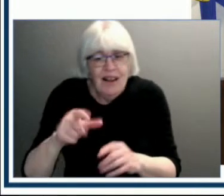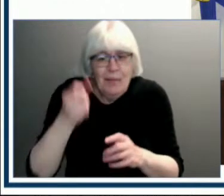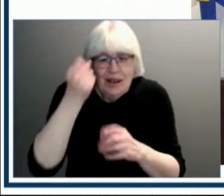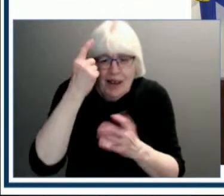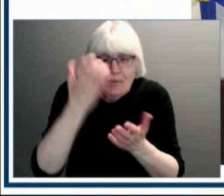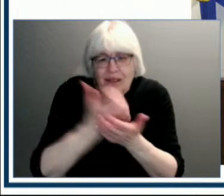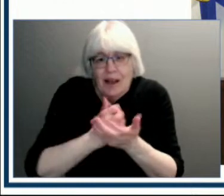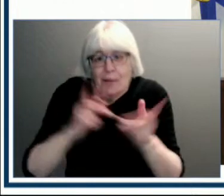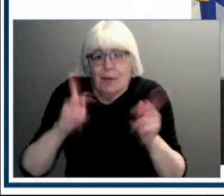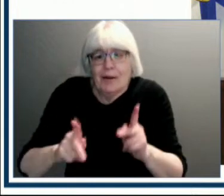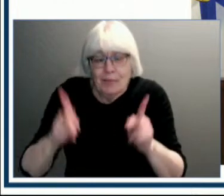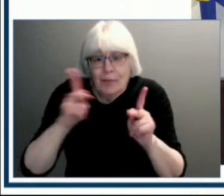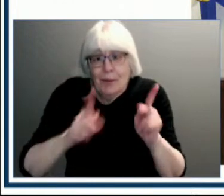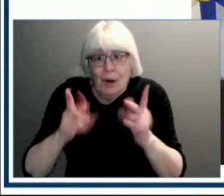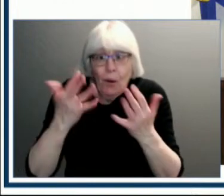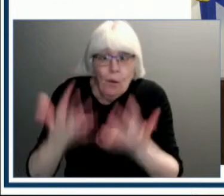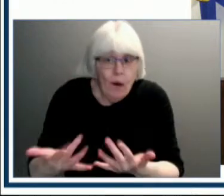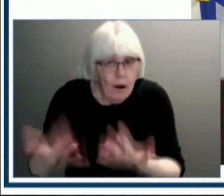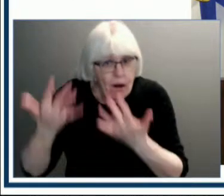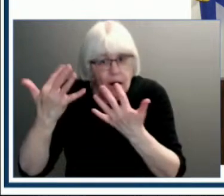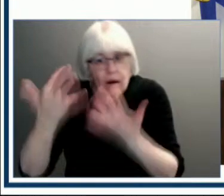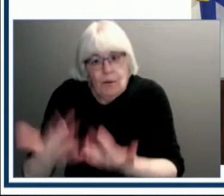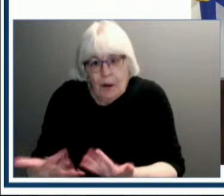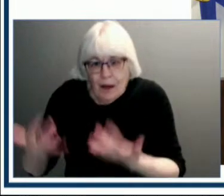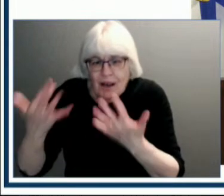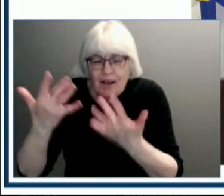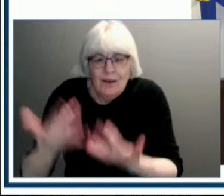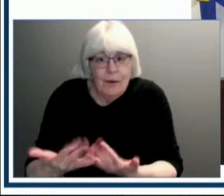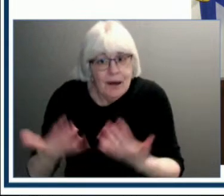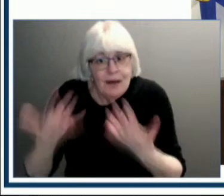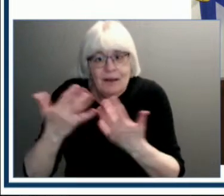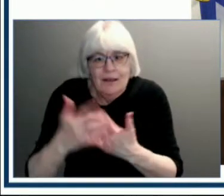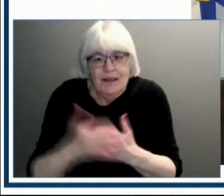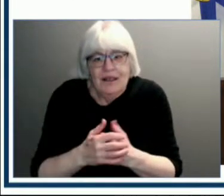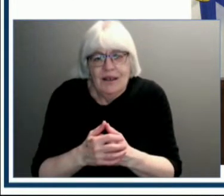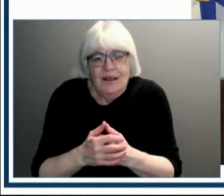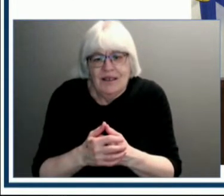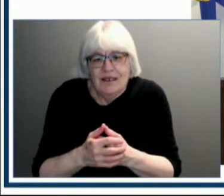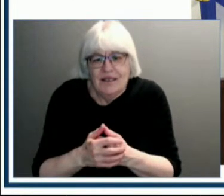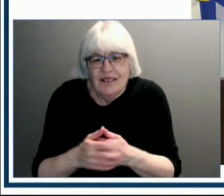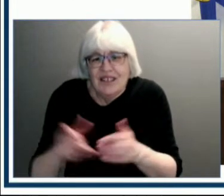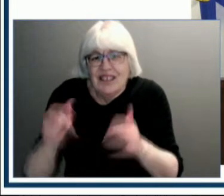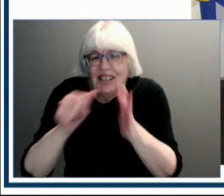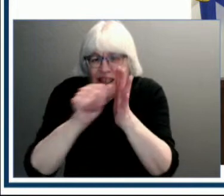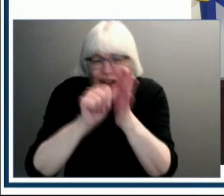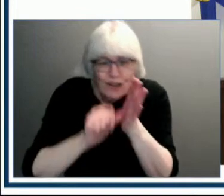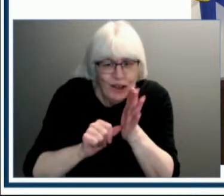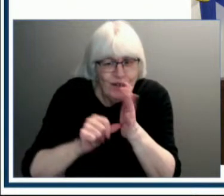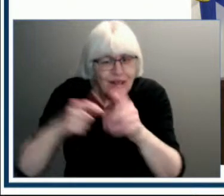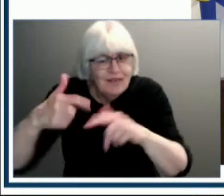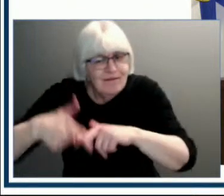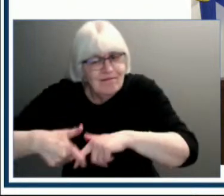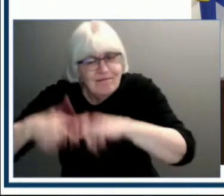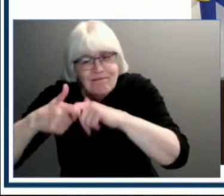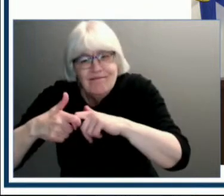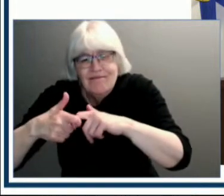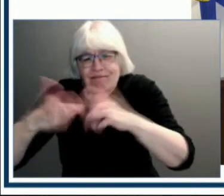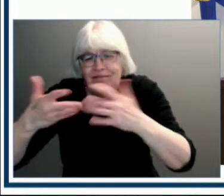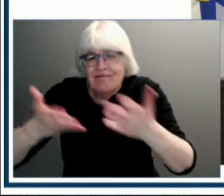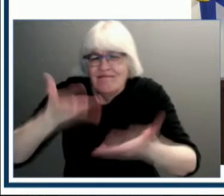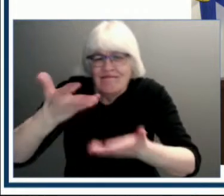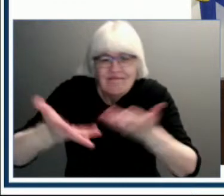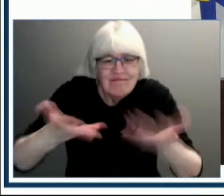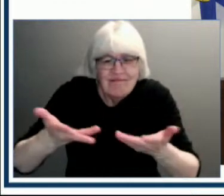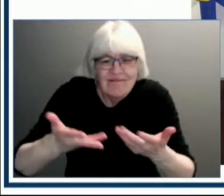going to be a reduction in surgeries announced tomorrow. Can you verify any of that, and what do you have to say about it?